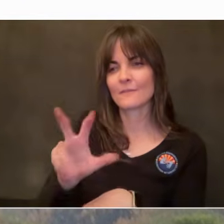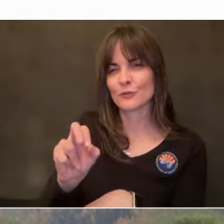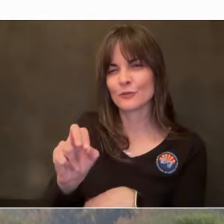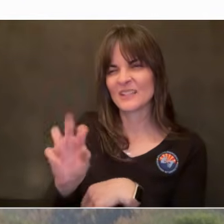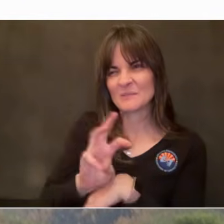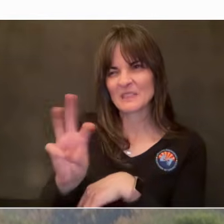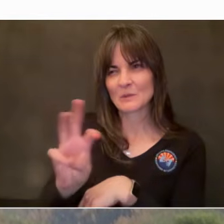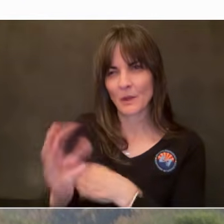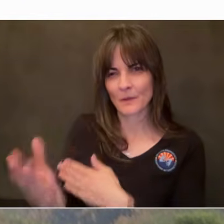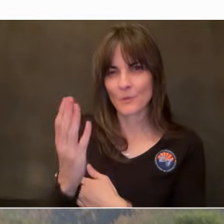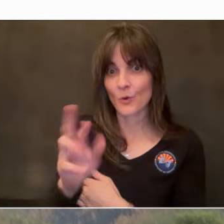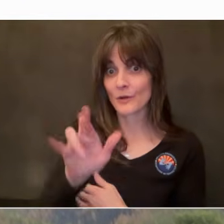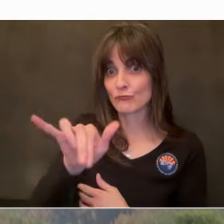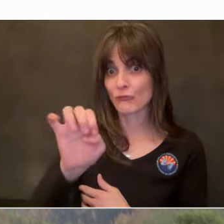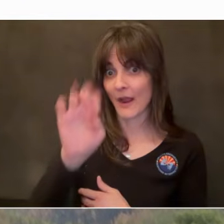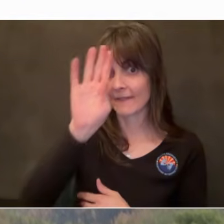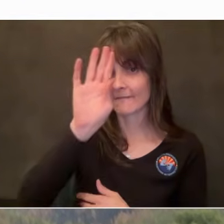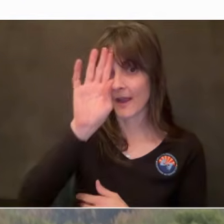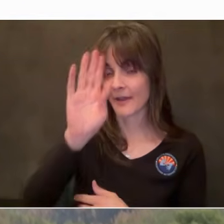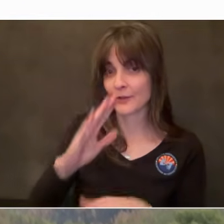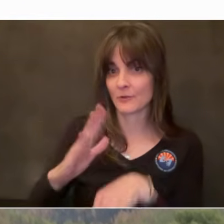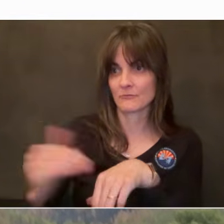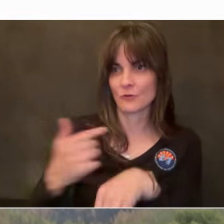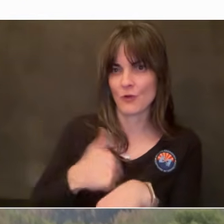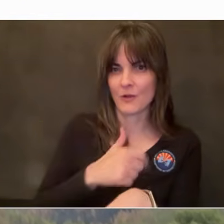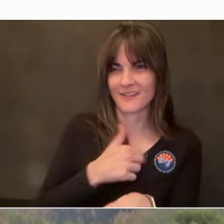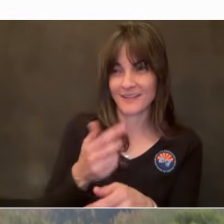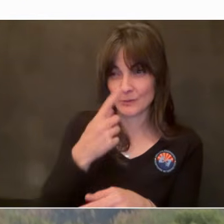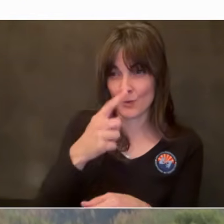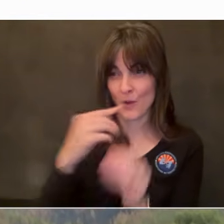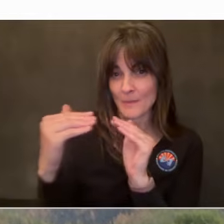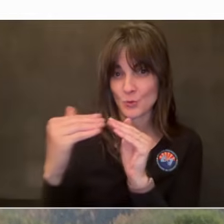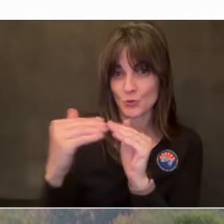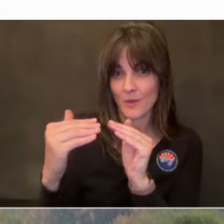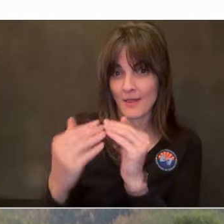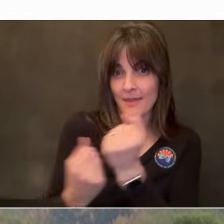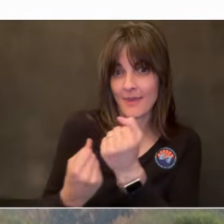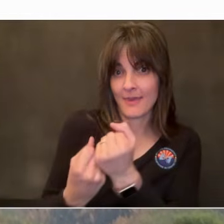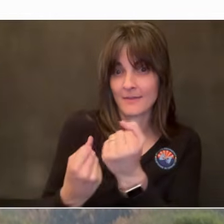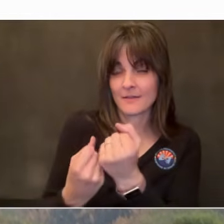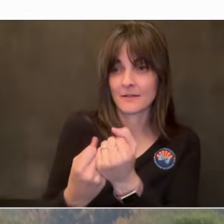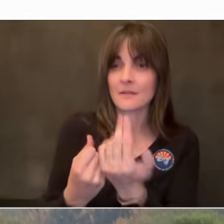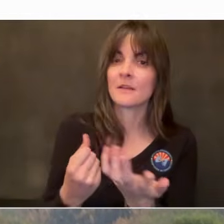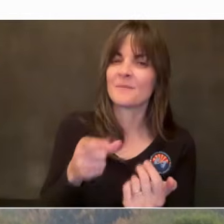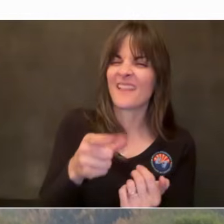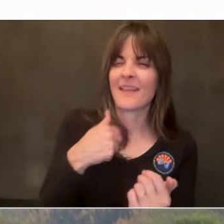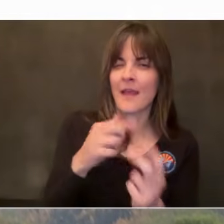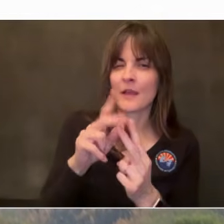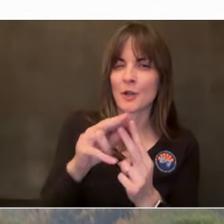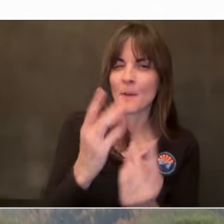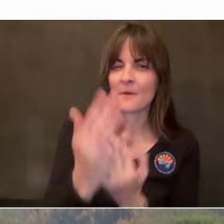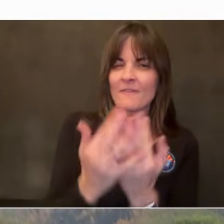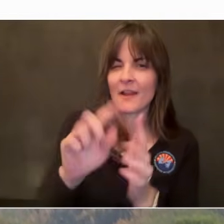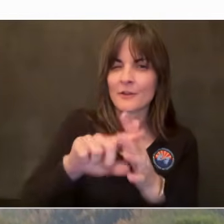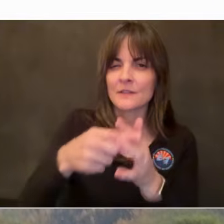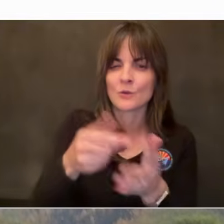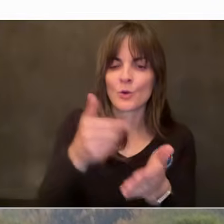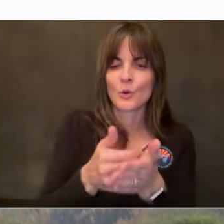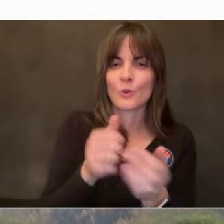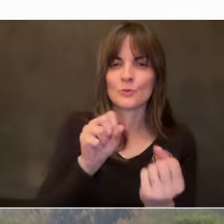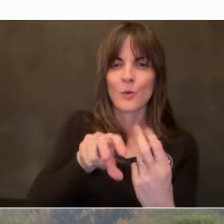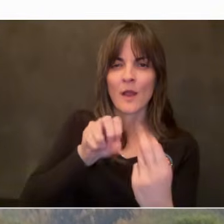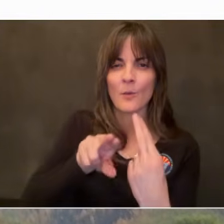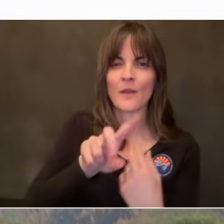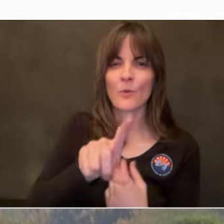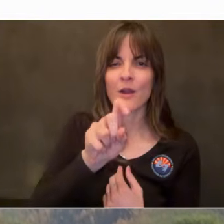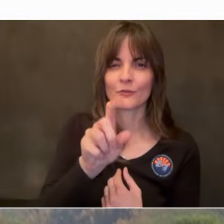requested by Rye Fire to respond to their district for mutual aid for a couple of fires that they had starting along Highway